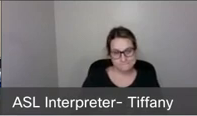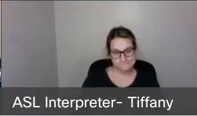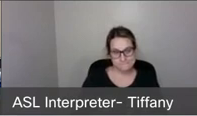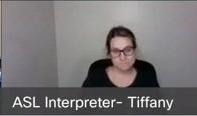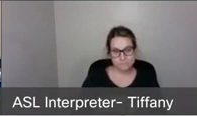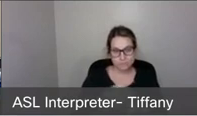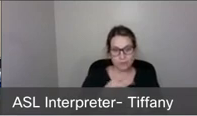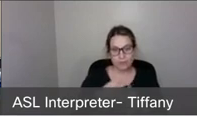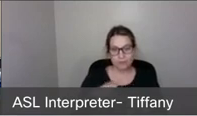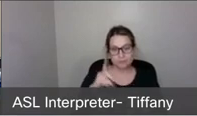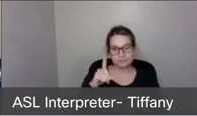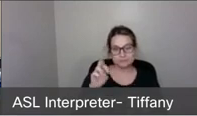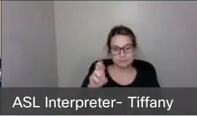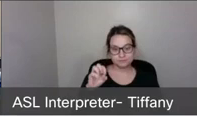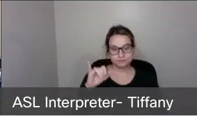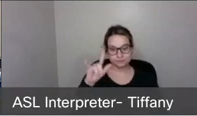Supervisor Darrell Seymour.